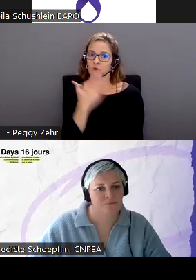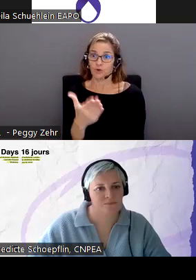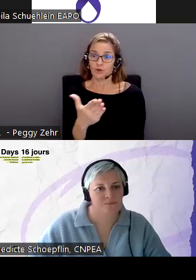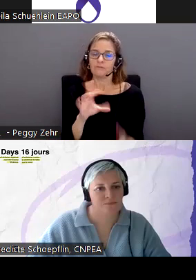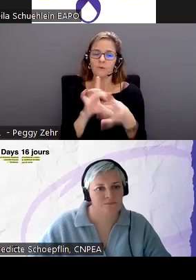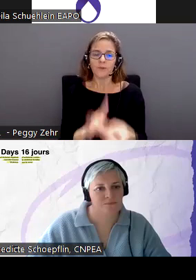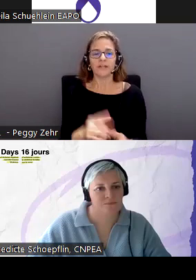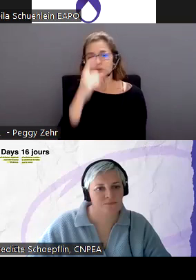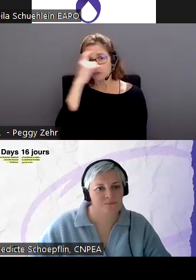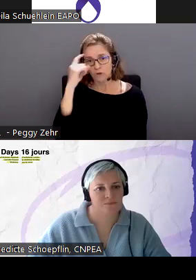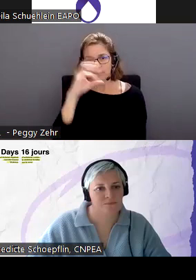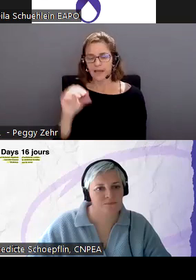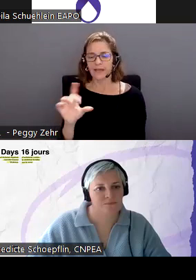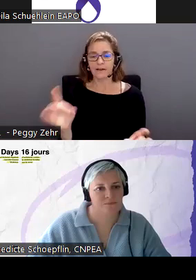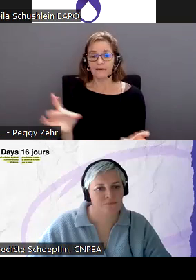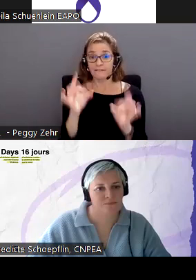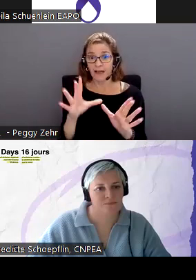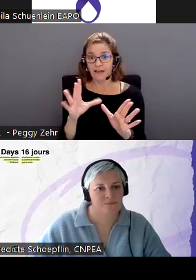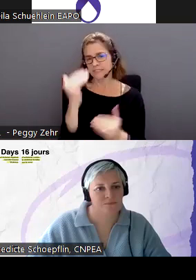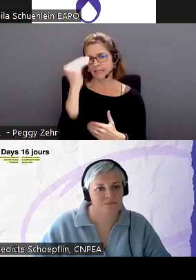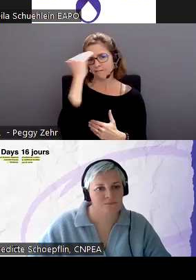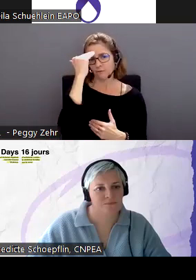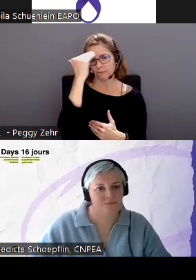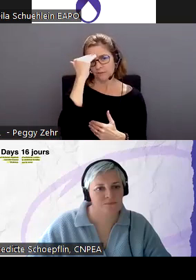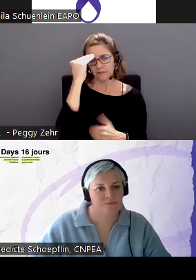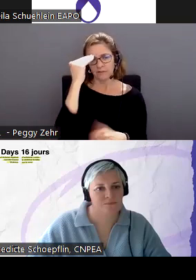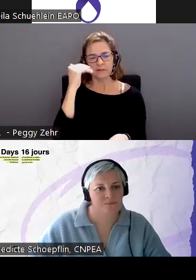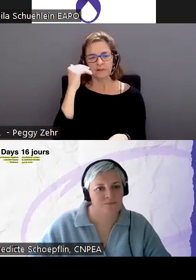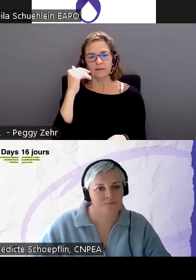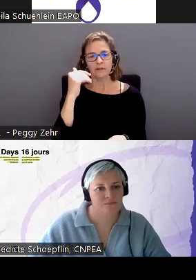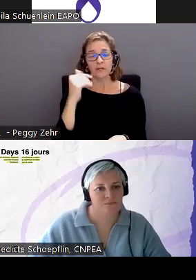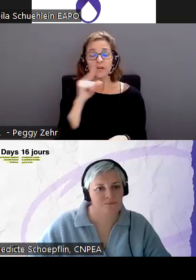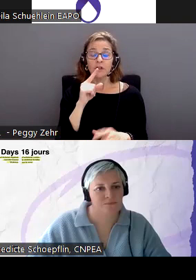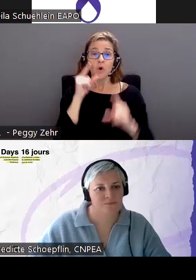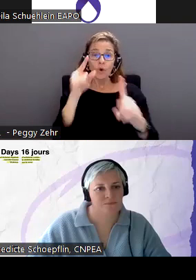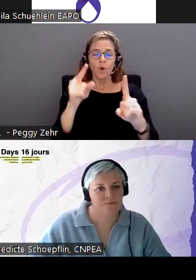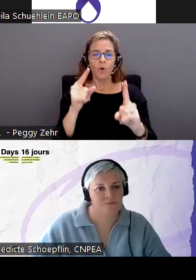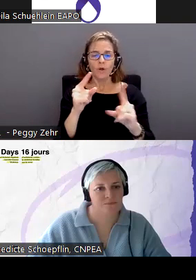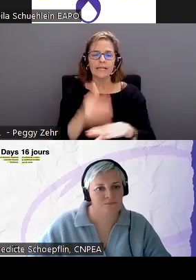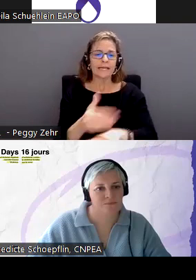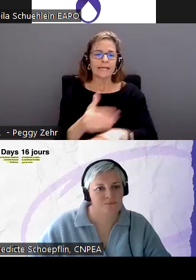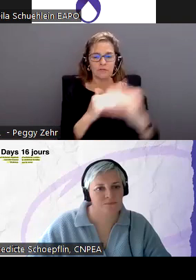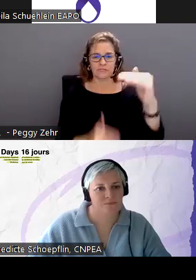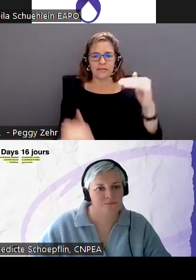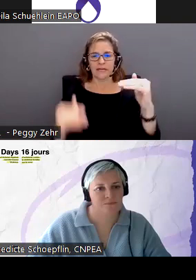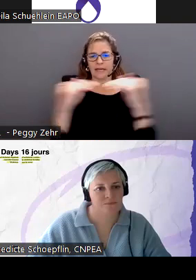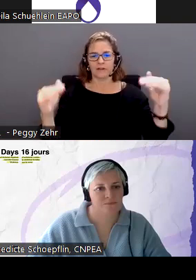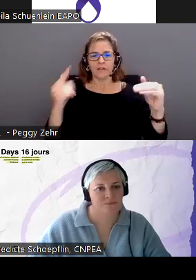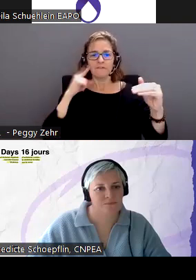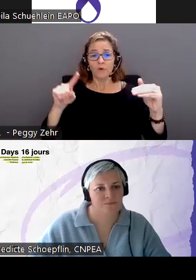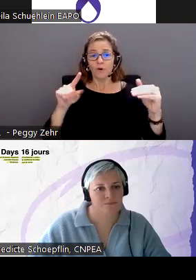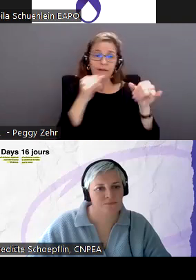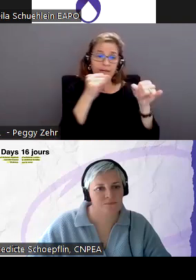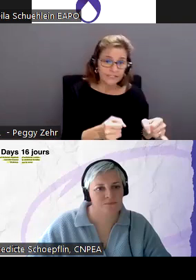being trauma and violence informed. It is fundamentally designed to increase equity at the individual, organizational, across